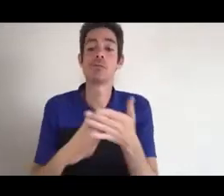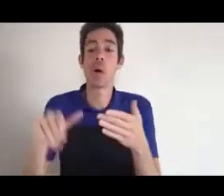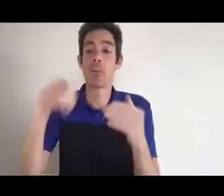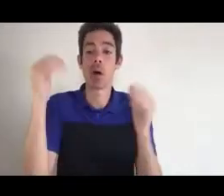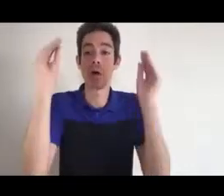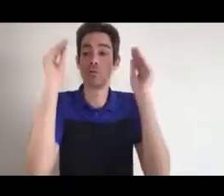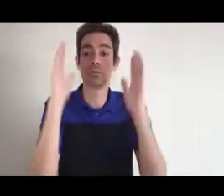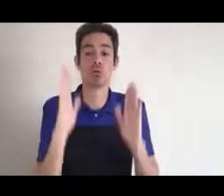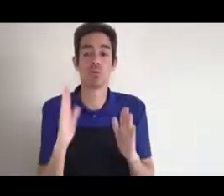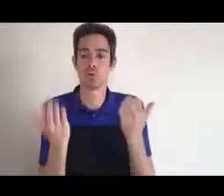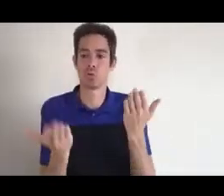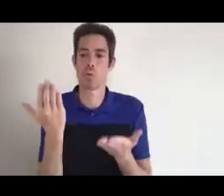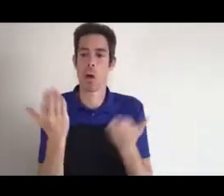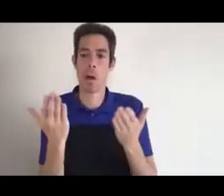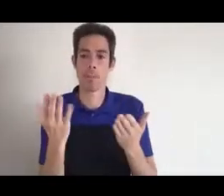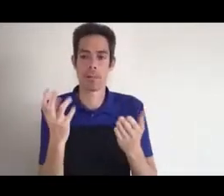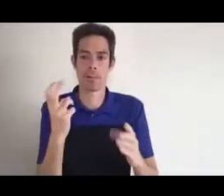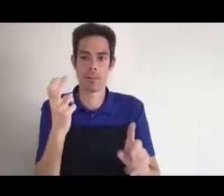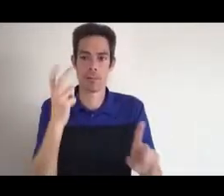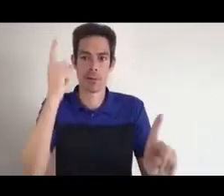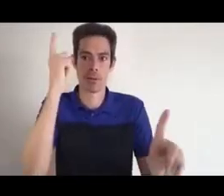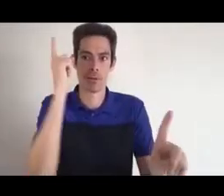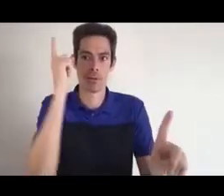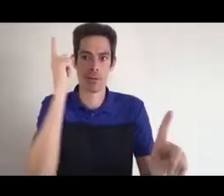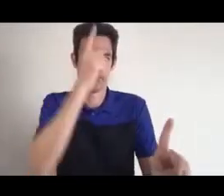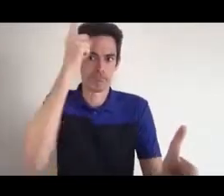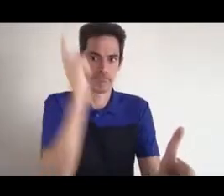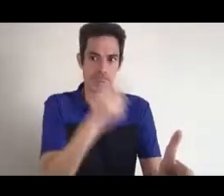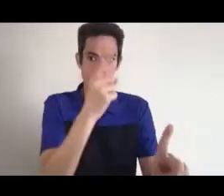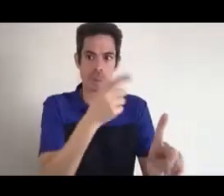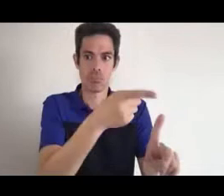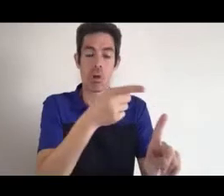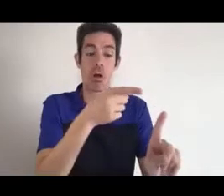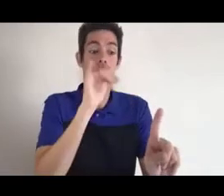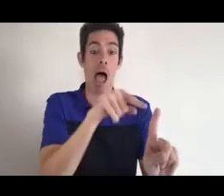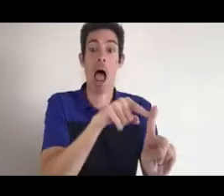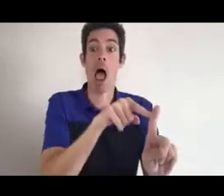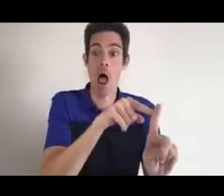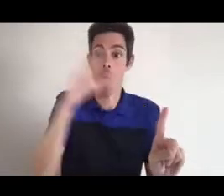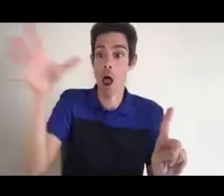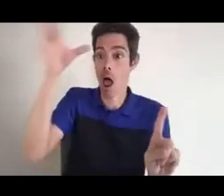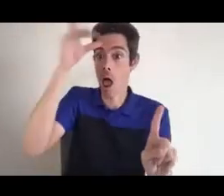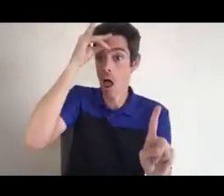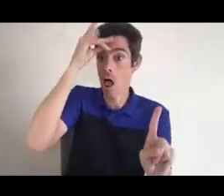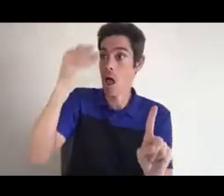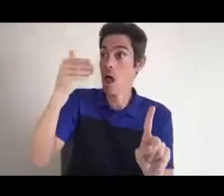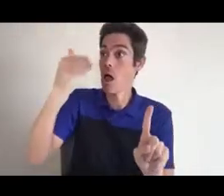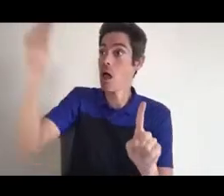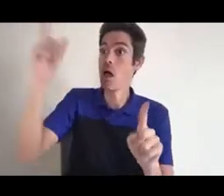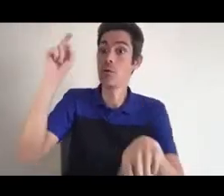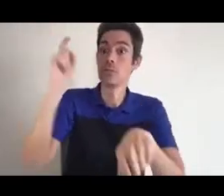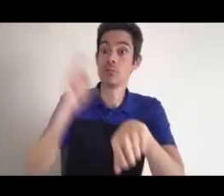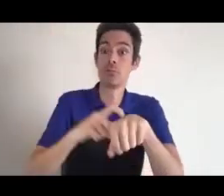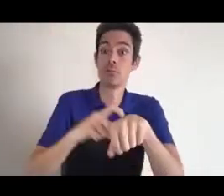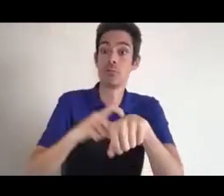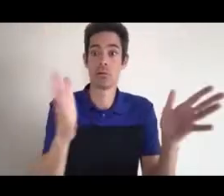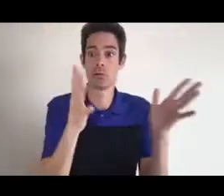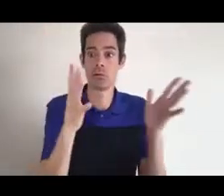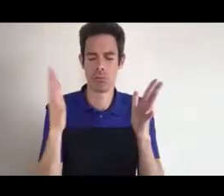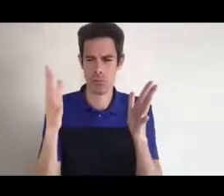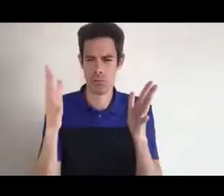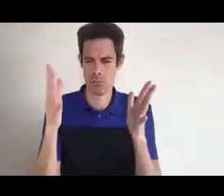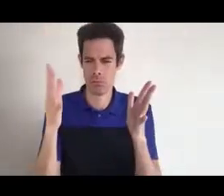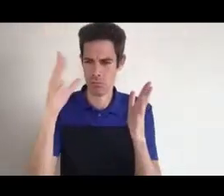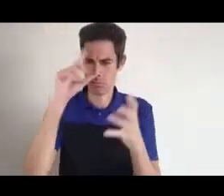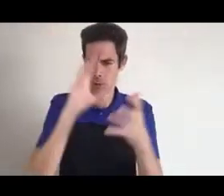really give them some ideas about switching over to the facial expression. So if they learn that,